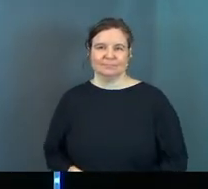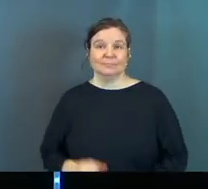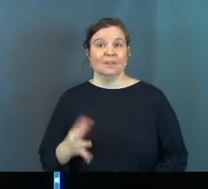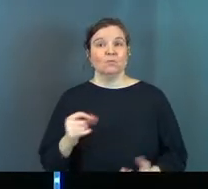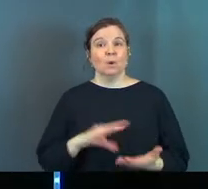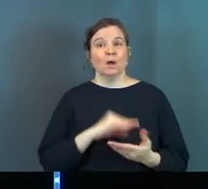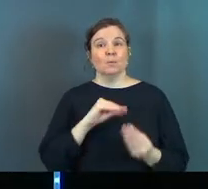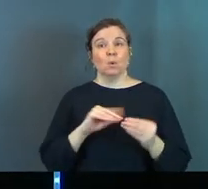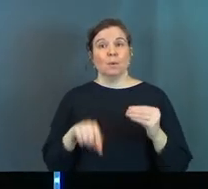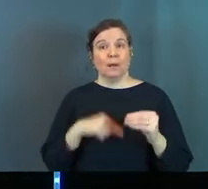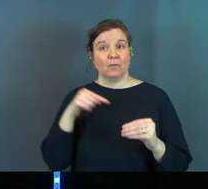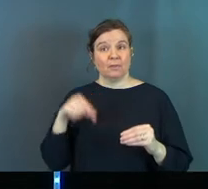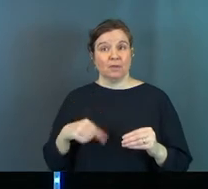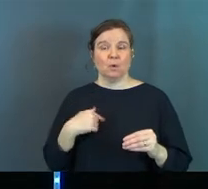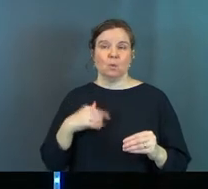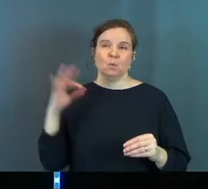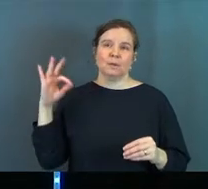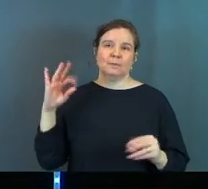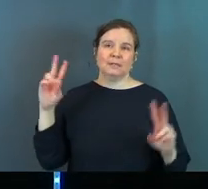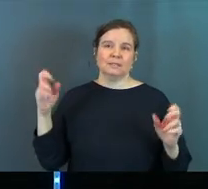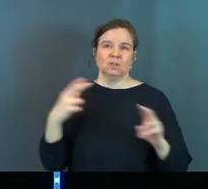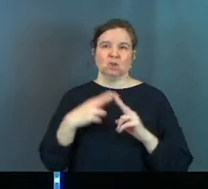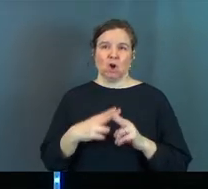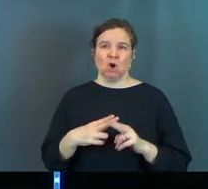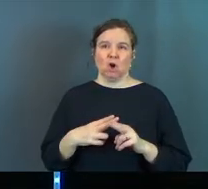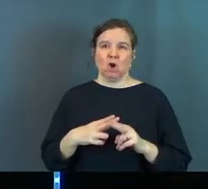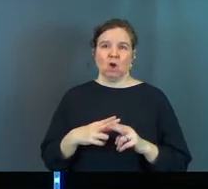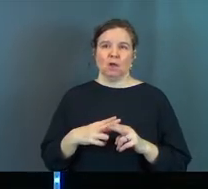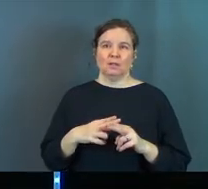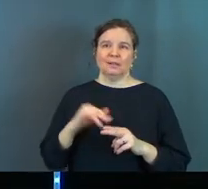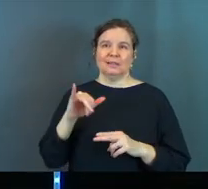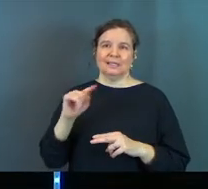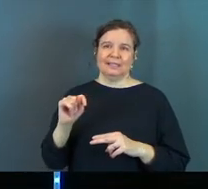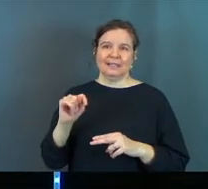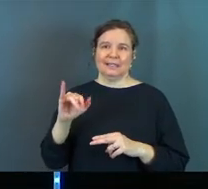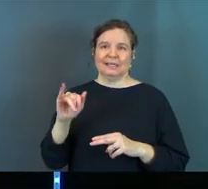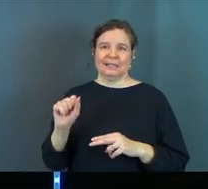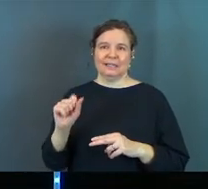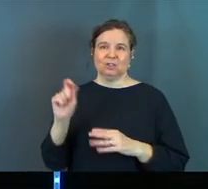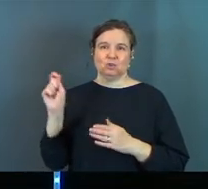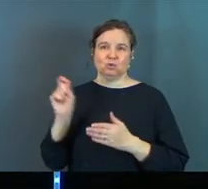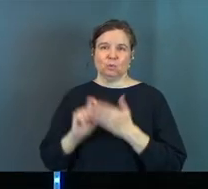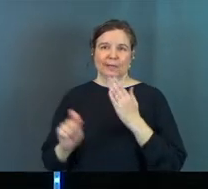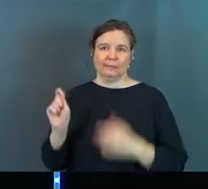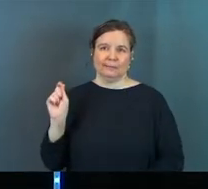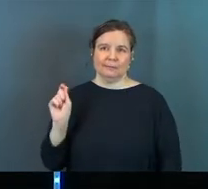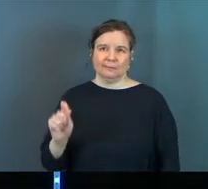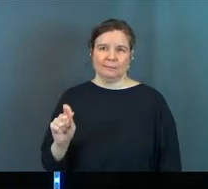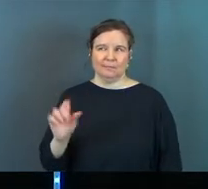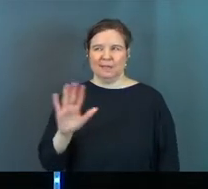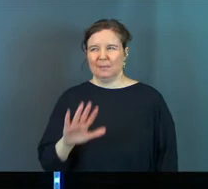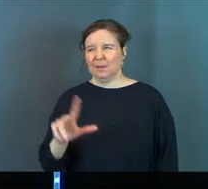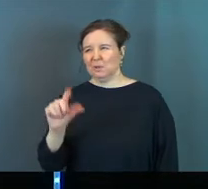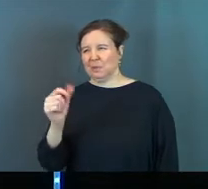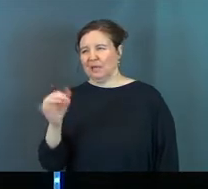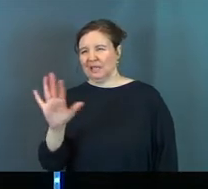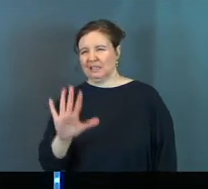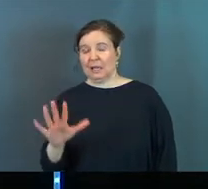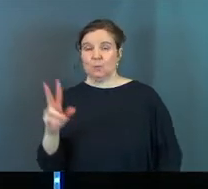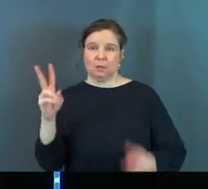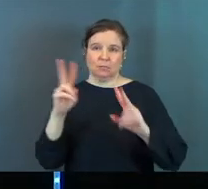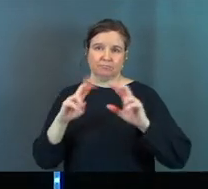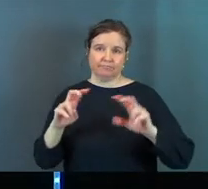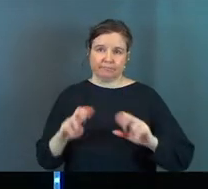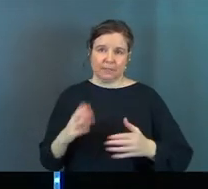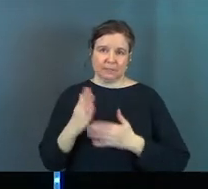If you want to learn more about this, we preached a series called It Is Written back in 2019, kind of mid-2019, and we went even